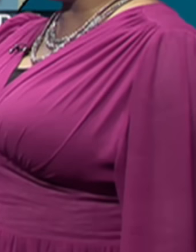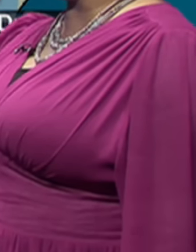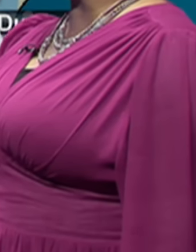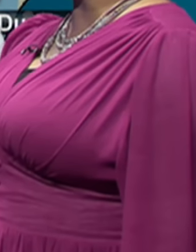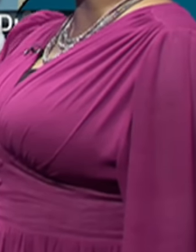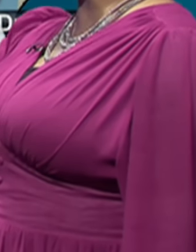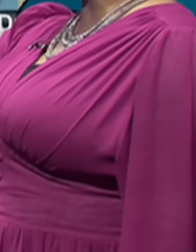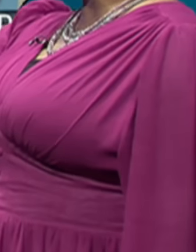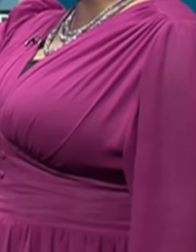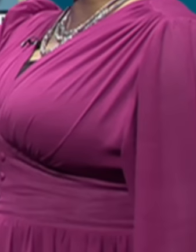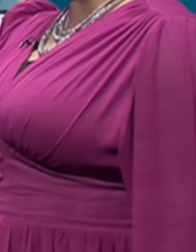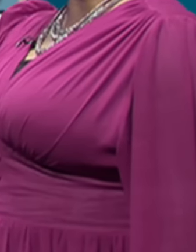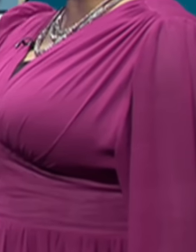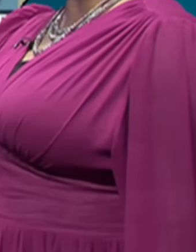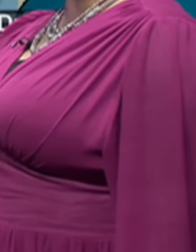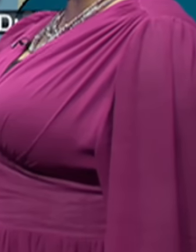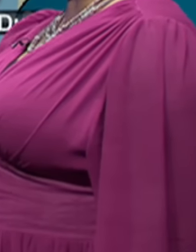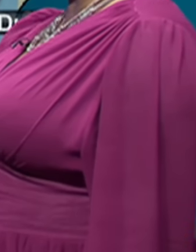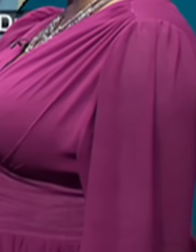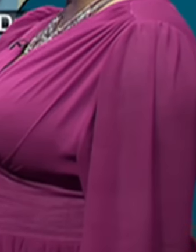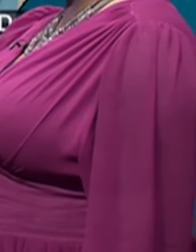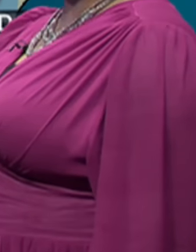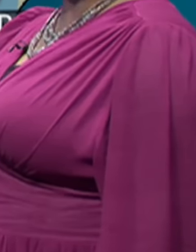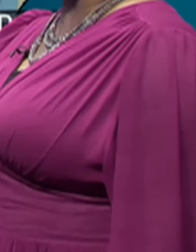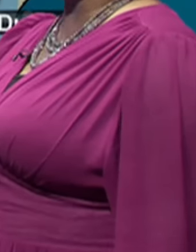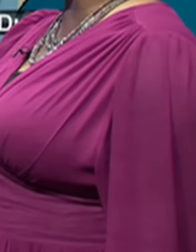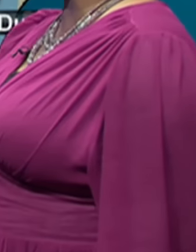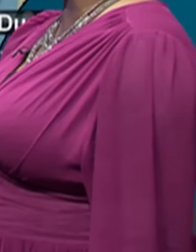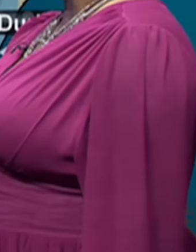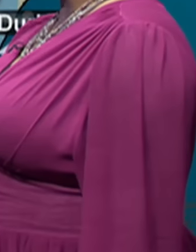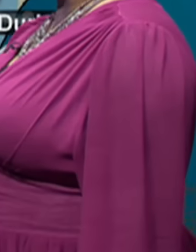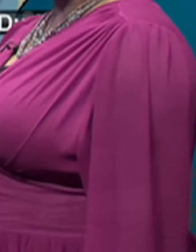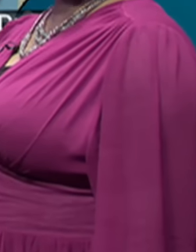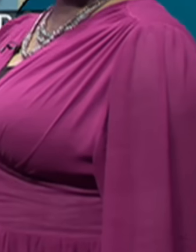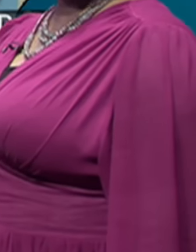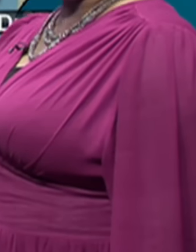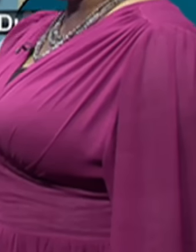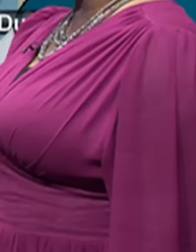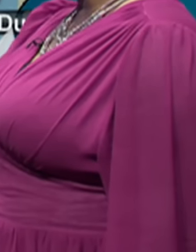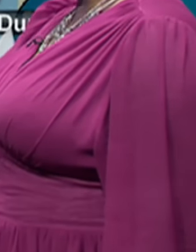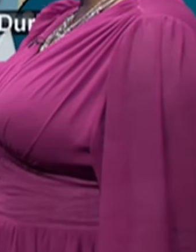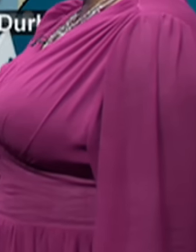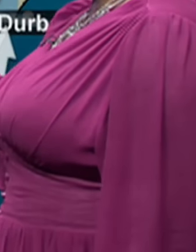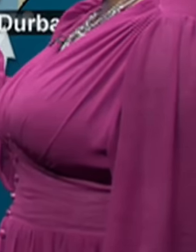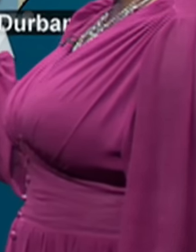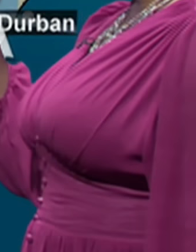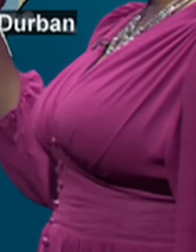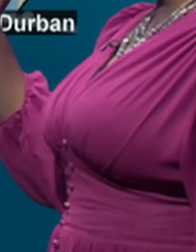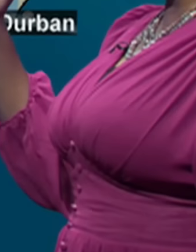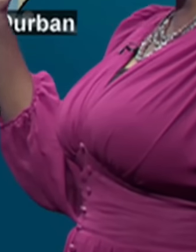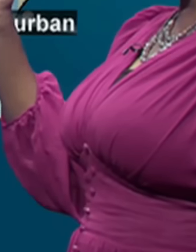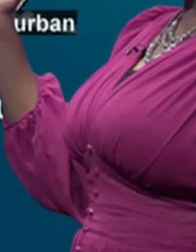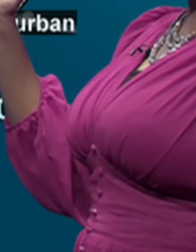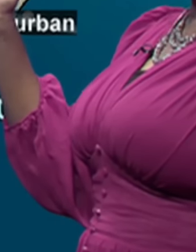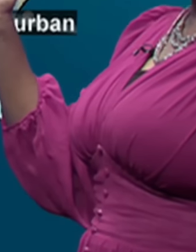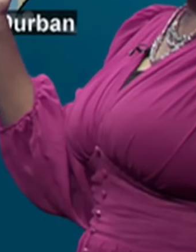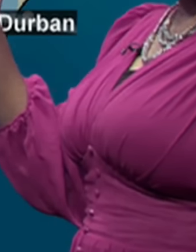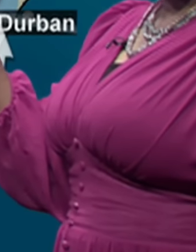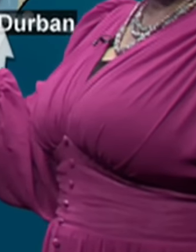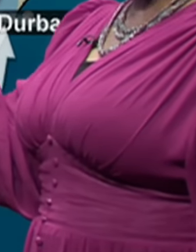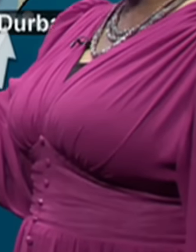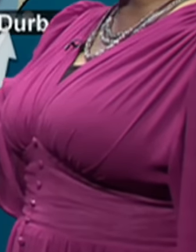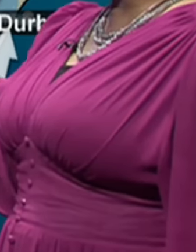le go tlabe go ntše go phodile dikarolong tše dingwe godimo gona go Mahikeng le Northern Cape go tlabe go ntše go pipile maro. Re lebelela gona go na le kgonagalo tša dipula ka